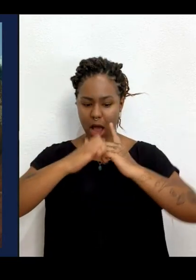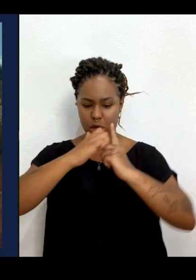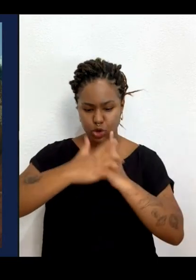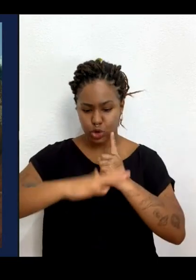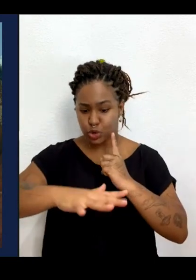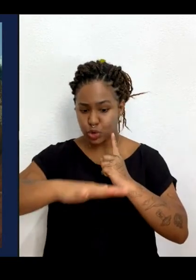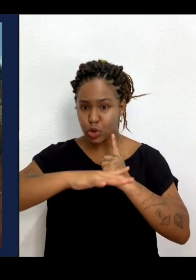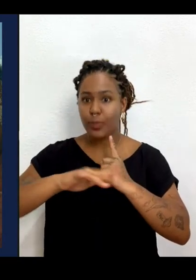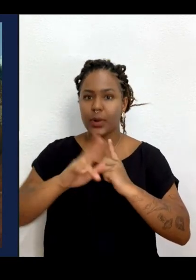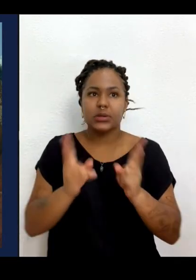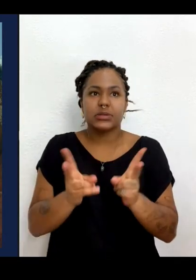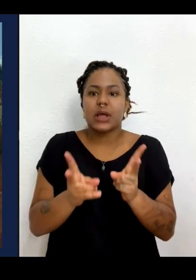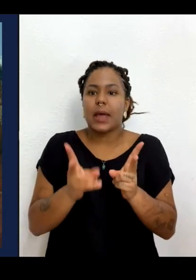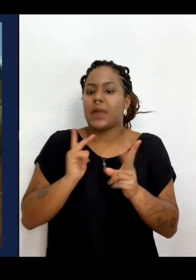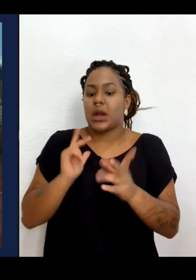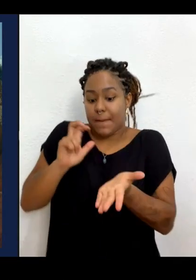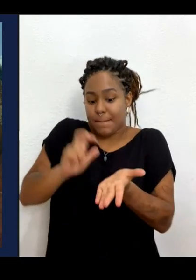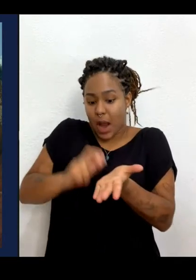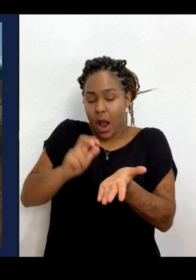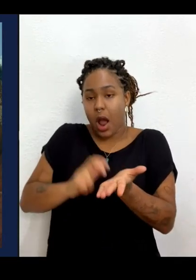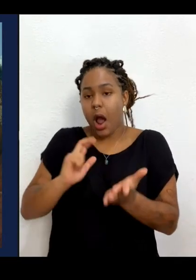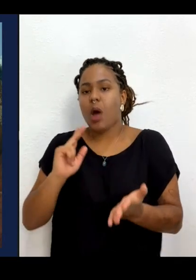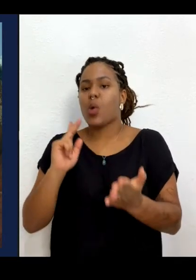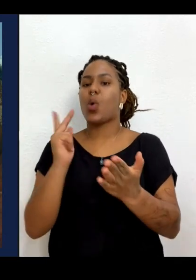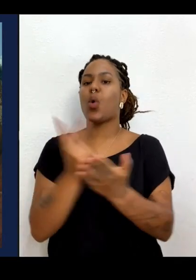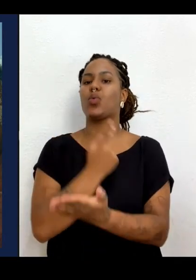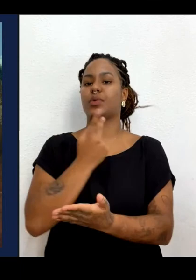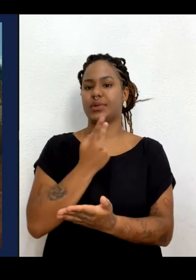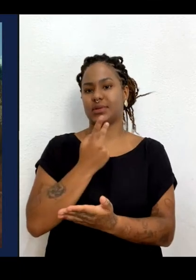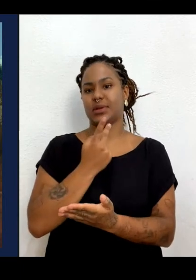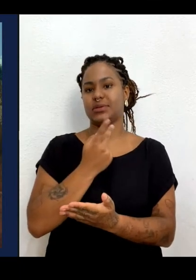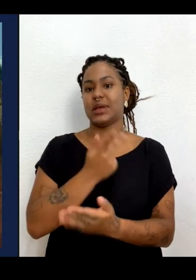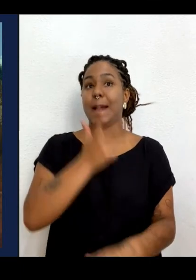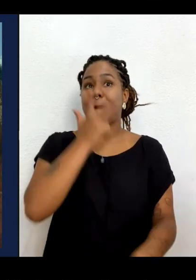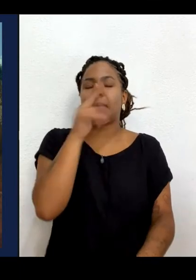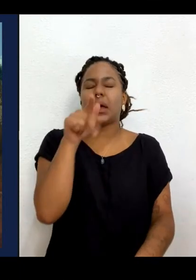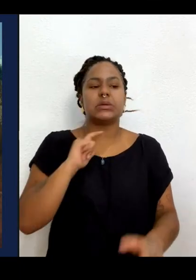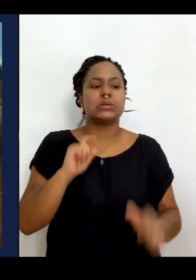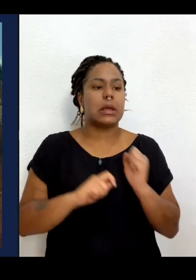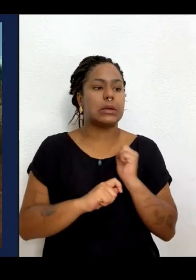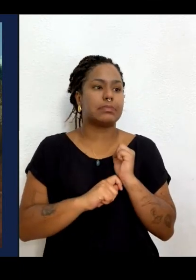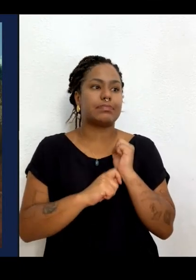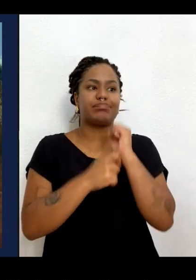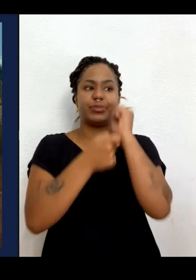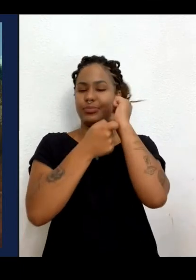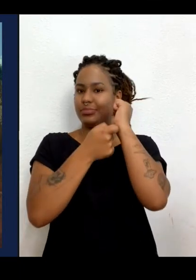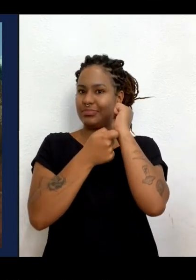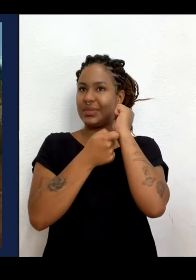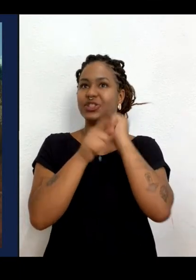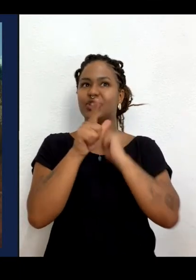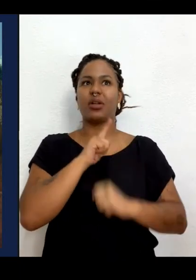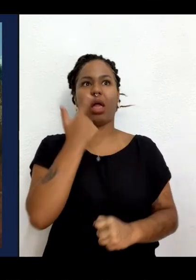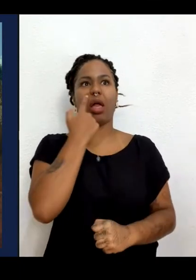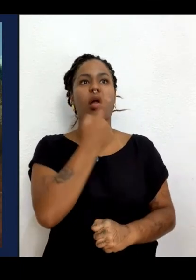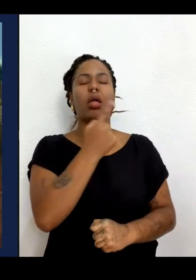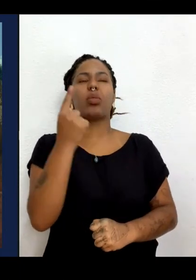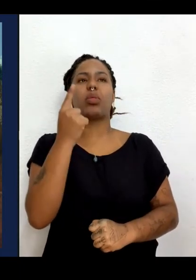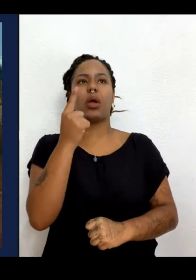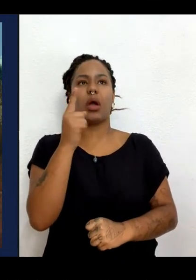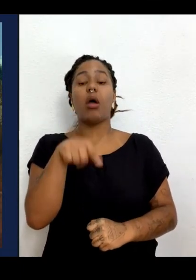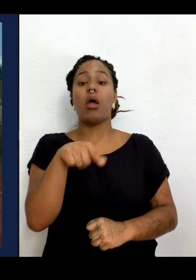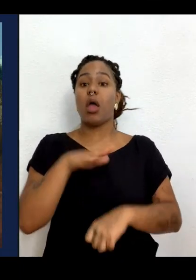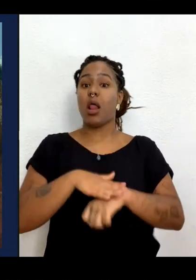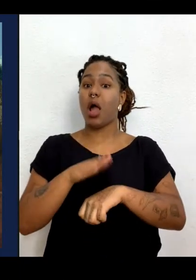was by this it still feels like a mystery she left this footage of this Sunrise unedited